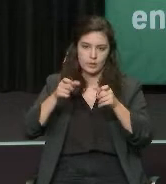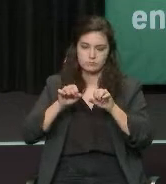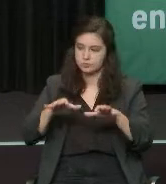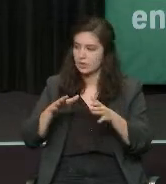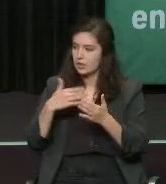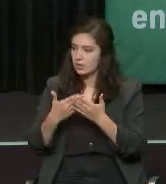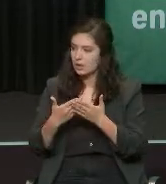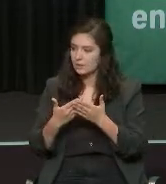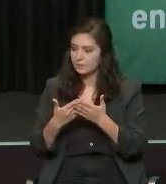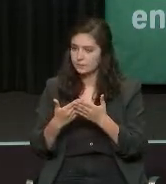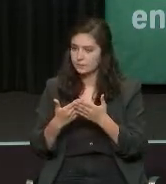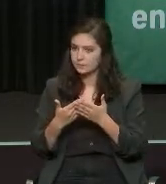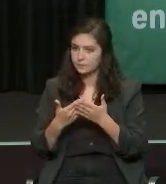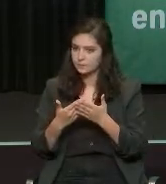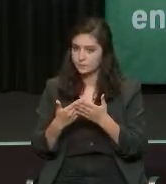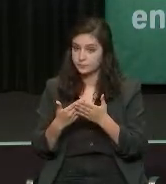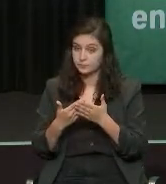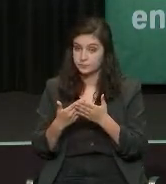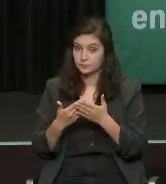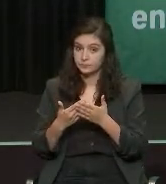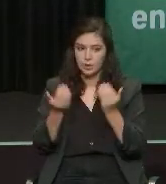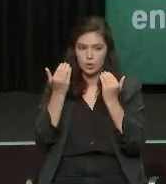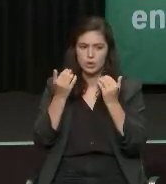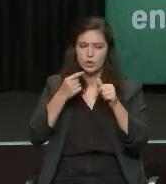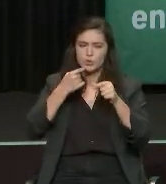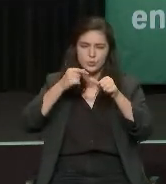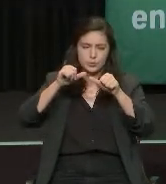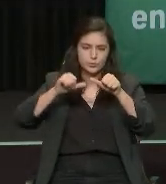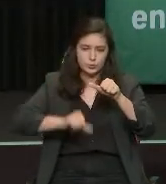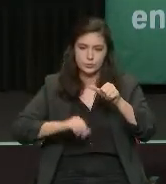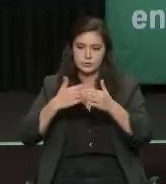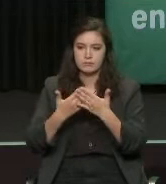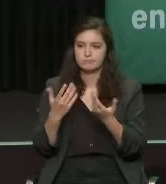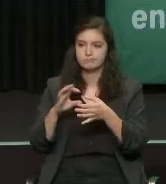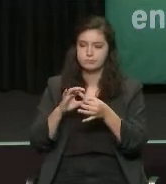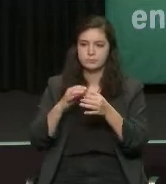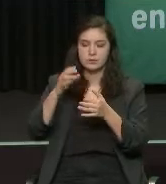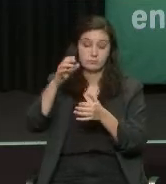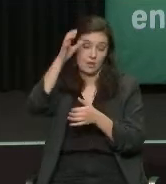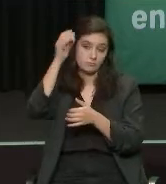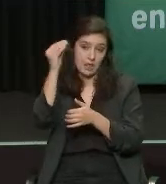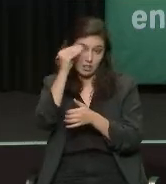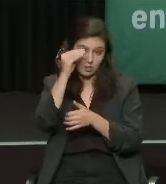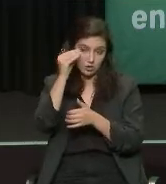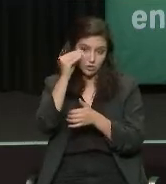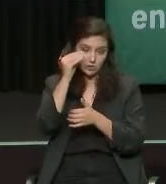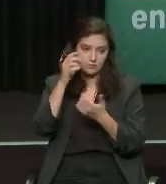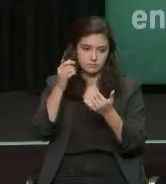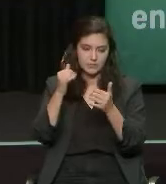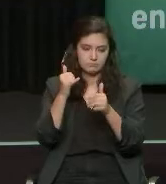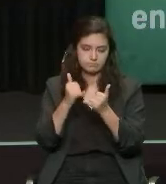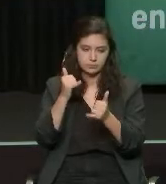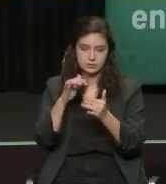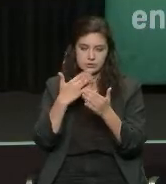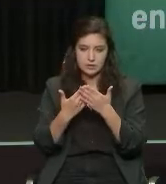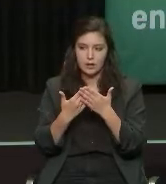and scientific missions are generating massive amounts of data. Recent developments in artificial intelligence position it as a key technology to translate